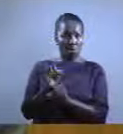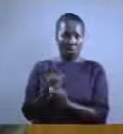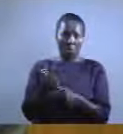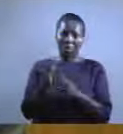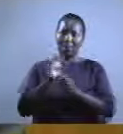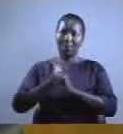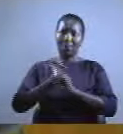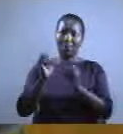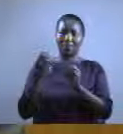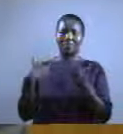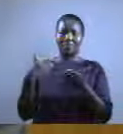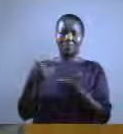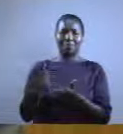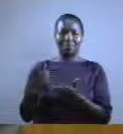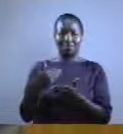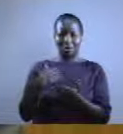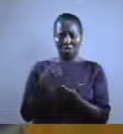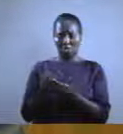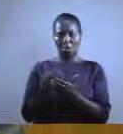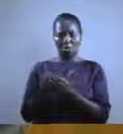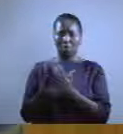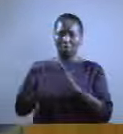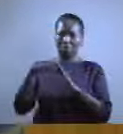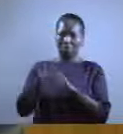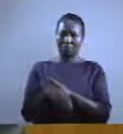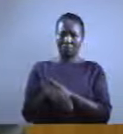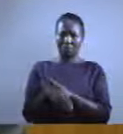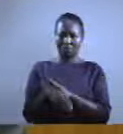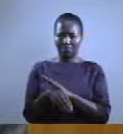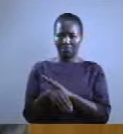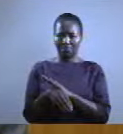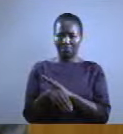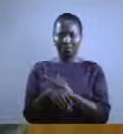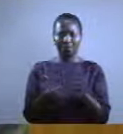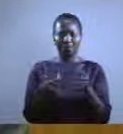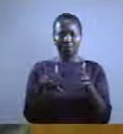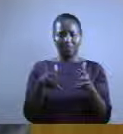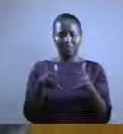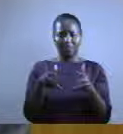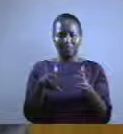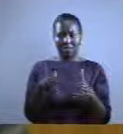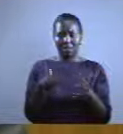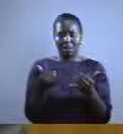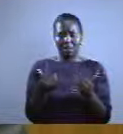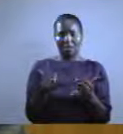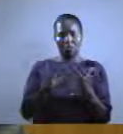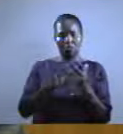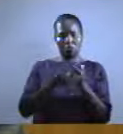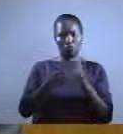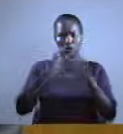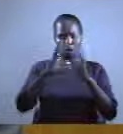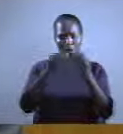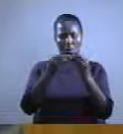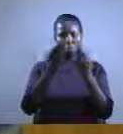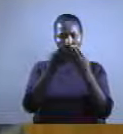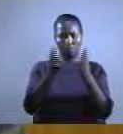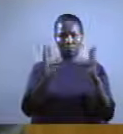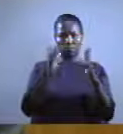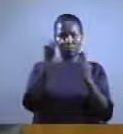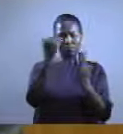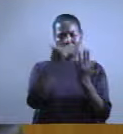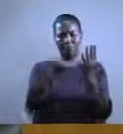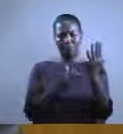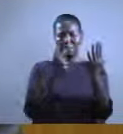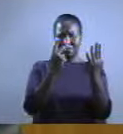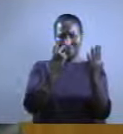uiteindelik benadeel. The Minister of Finance has taken a step in the right direction, but on the other end of the spectrum, there are too many steps in the wrong direction